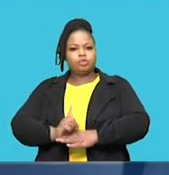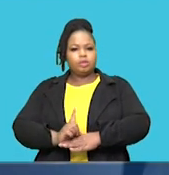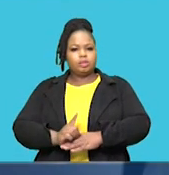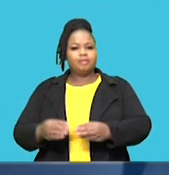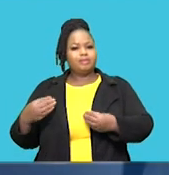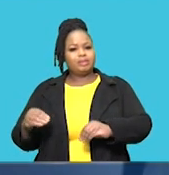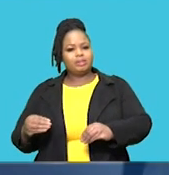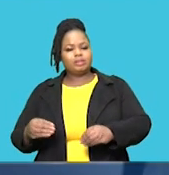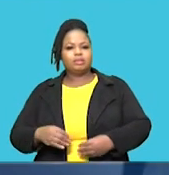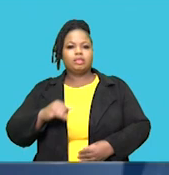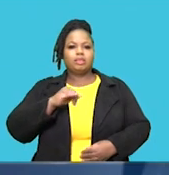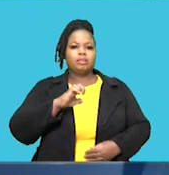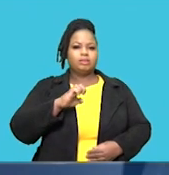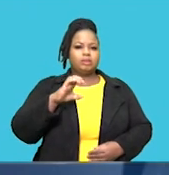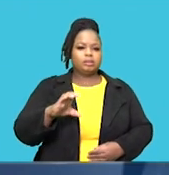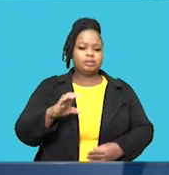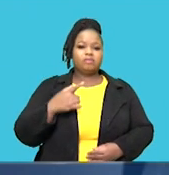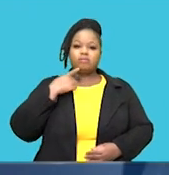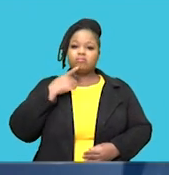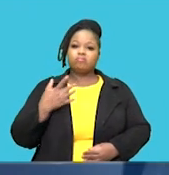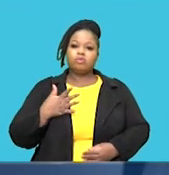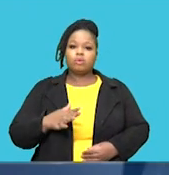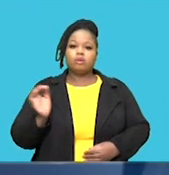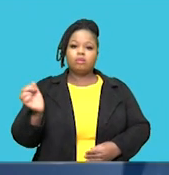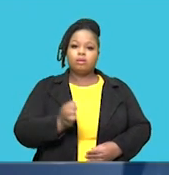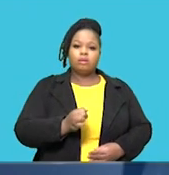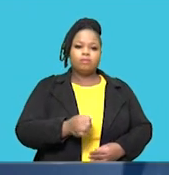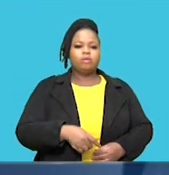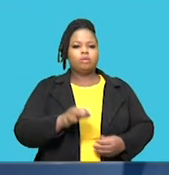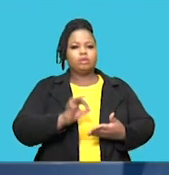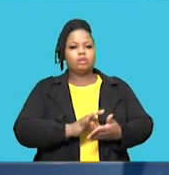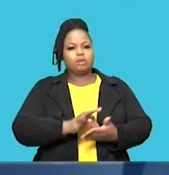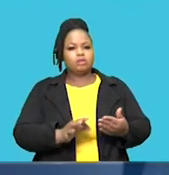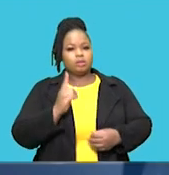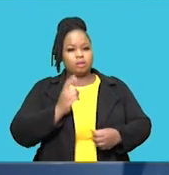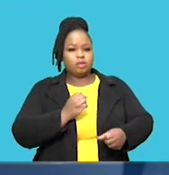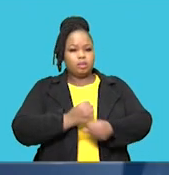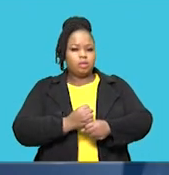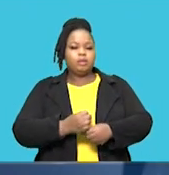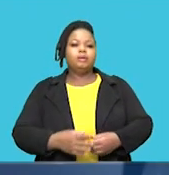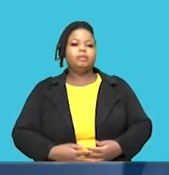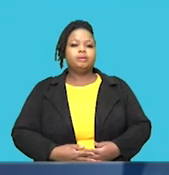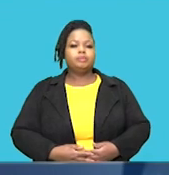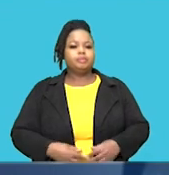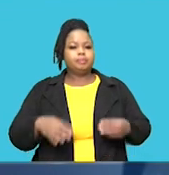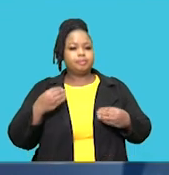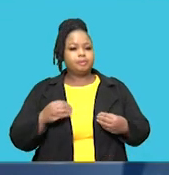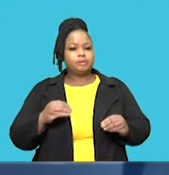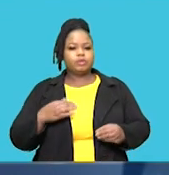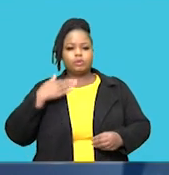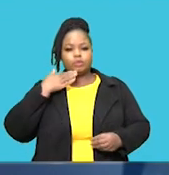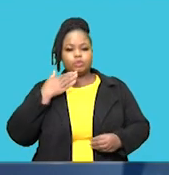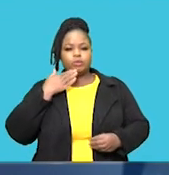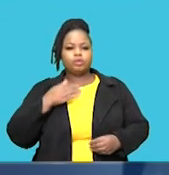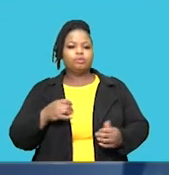businesses, IEC, if they want to recruit people for running elections next year, businesses that have